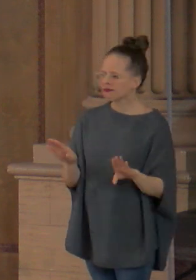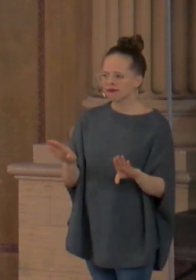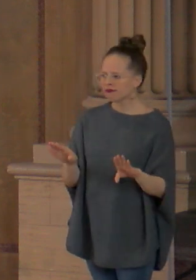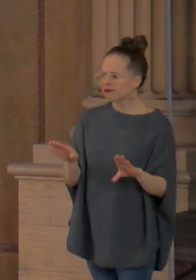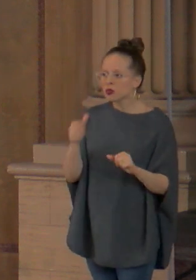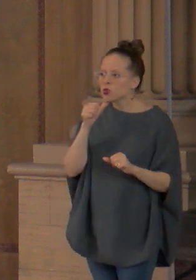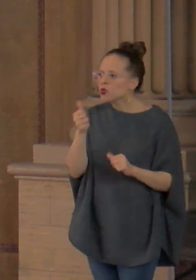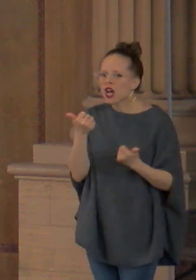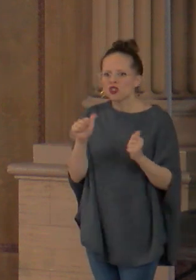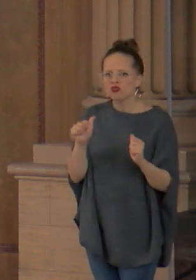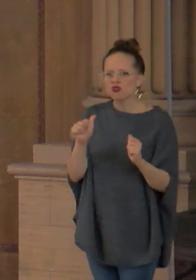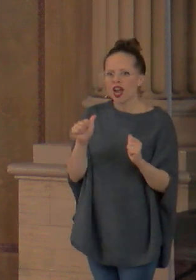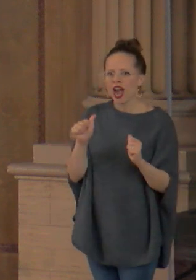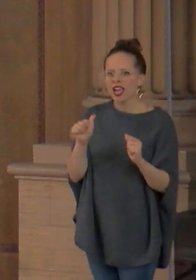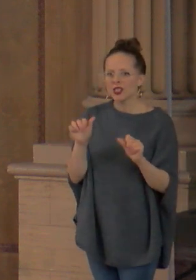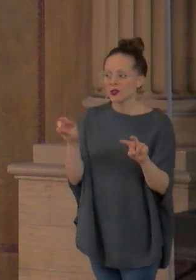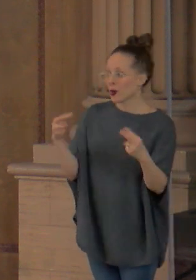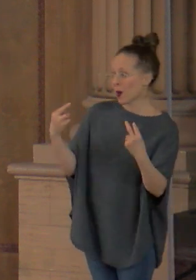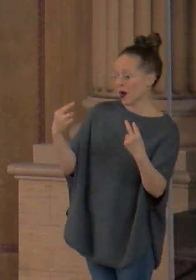eventually all collapse and fall apart.